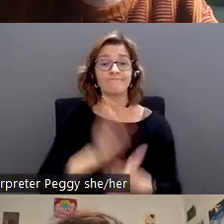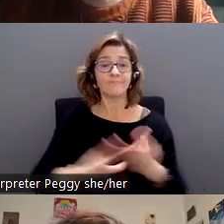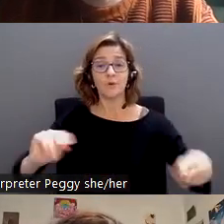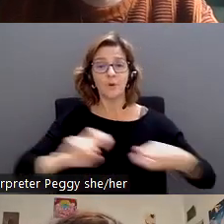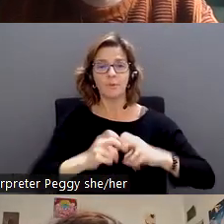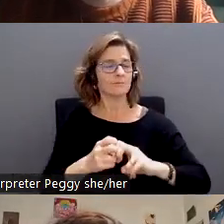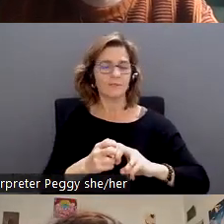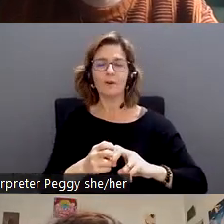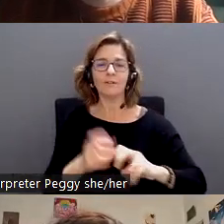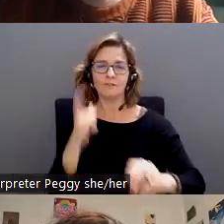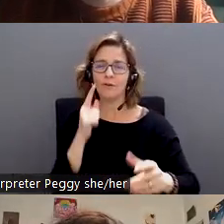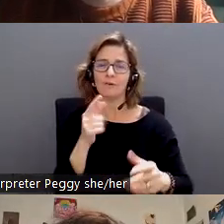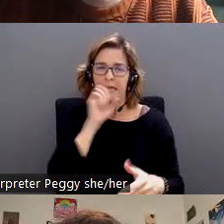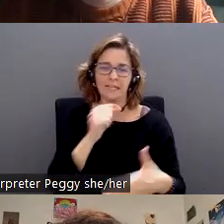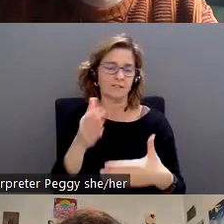important